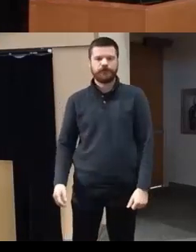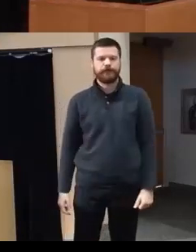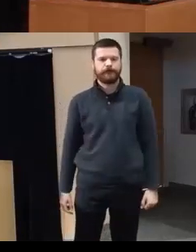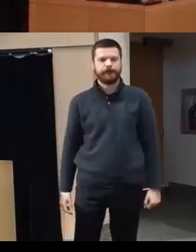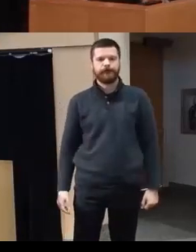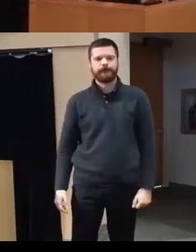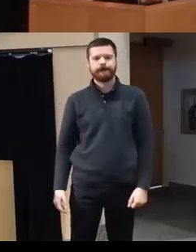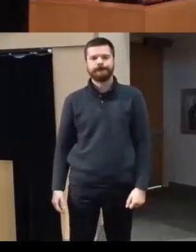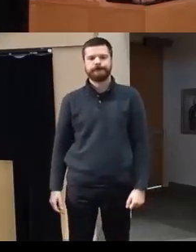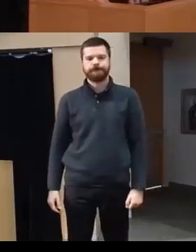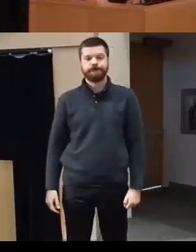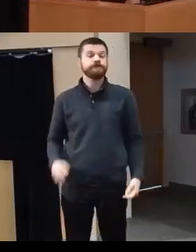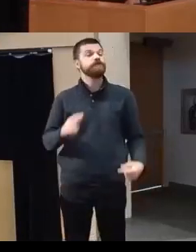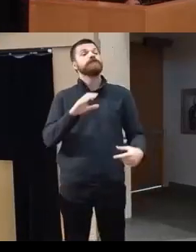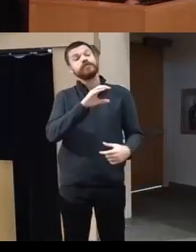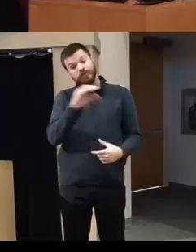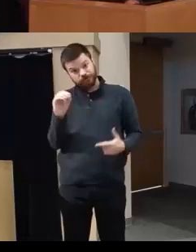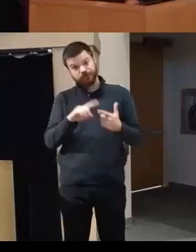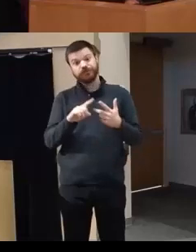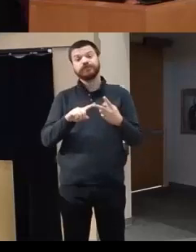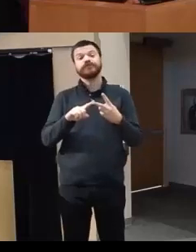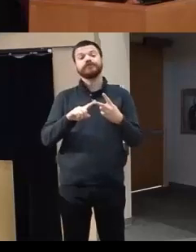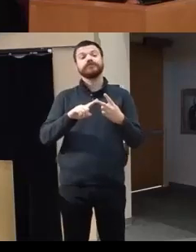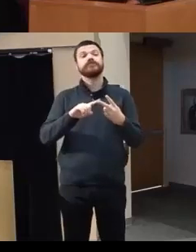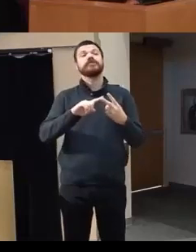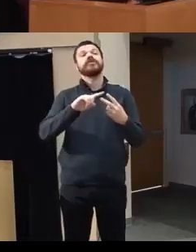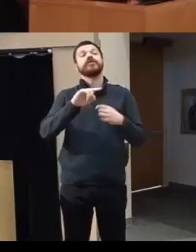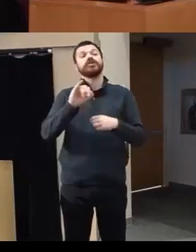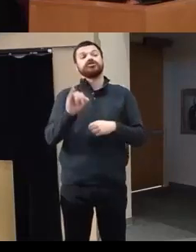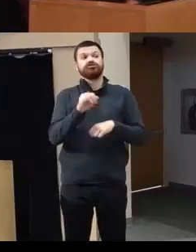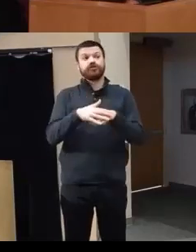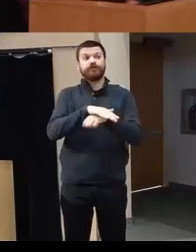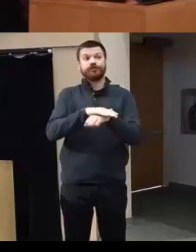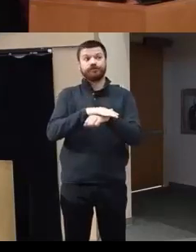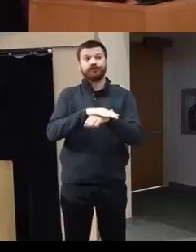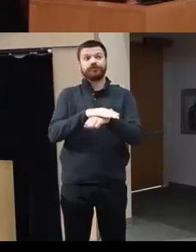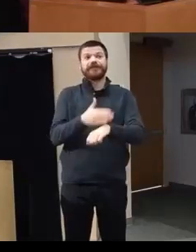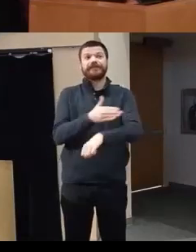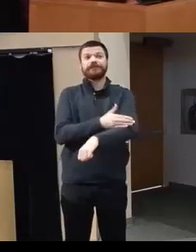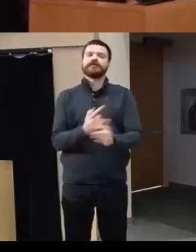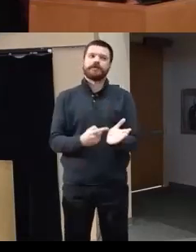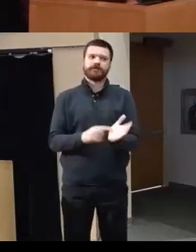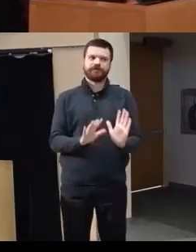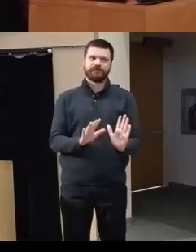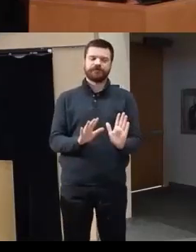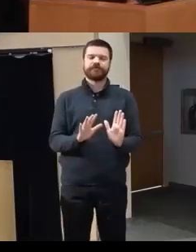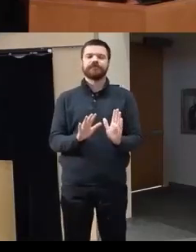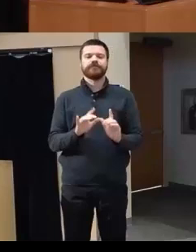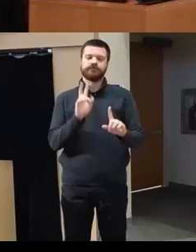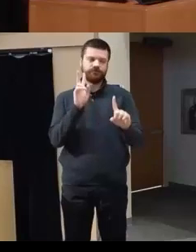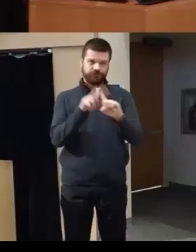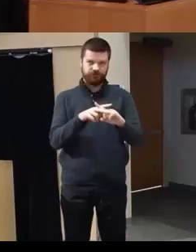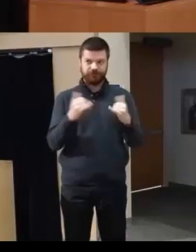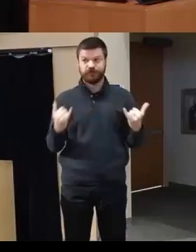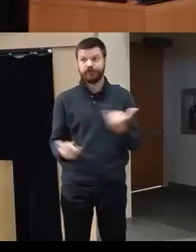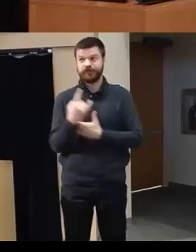We had improved insurance coverage at times, and the same story is applicable